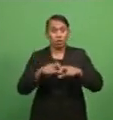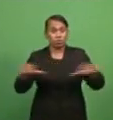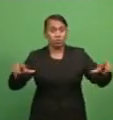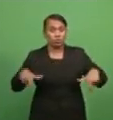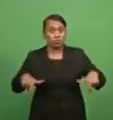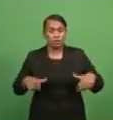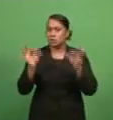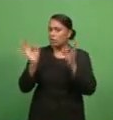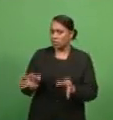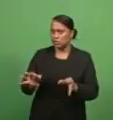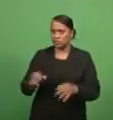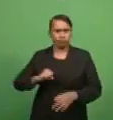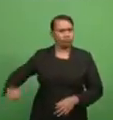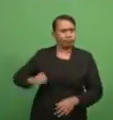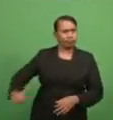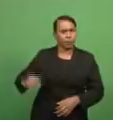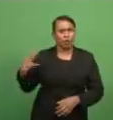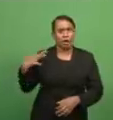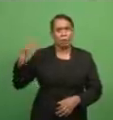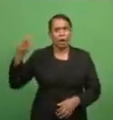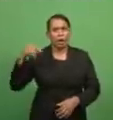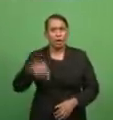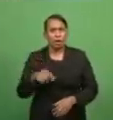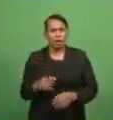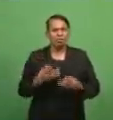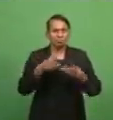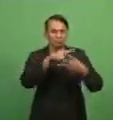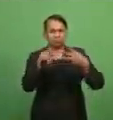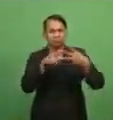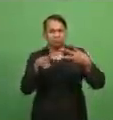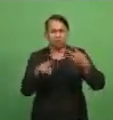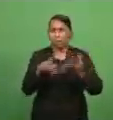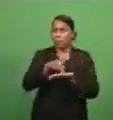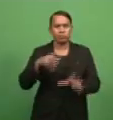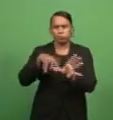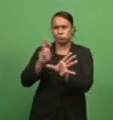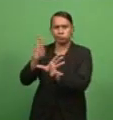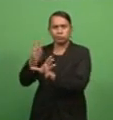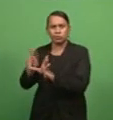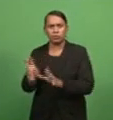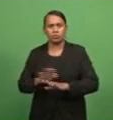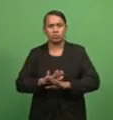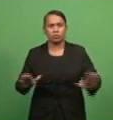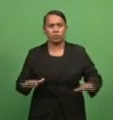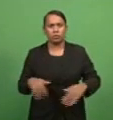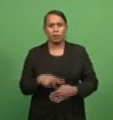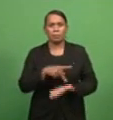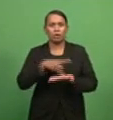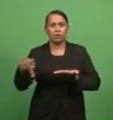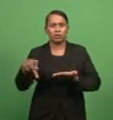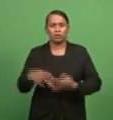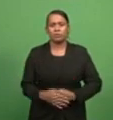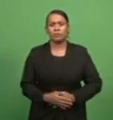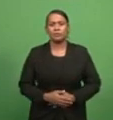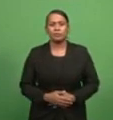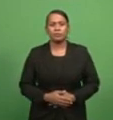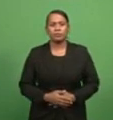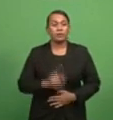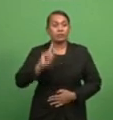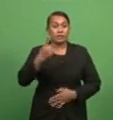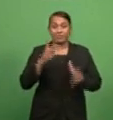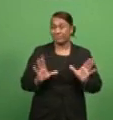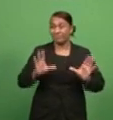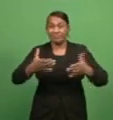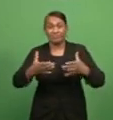an application for the 3 positions to be declared vacant. The first batch of food packs from the VOLLMER